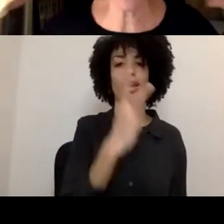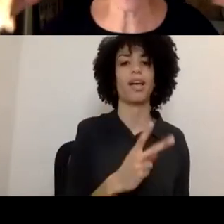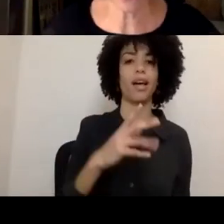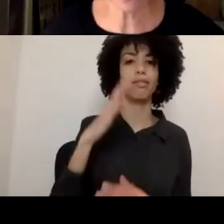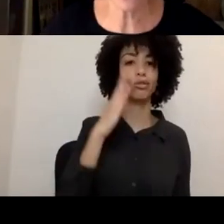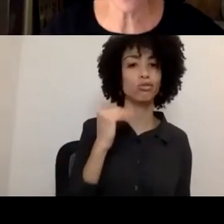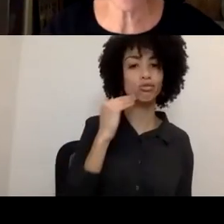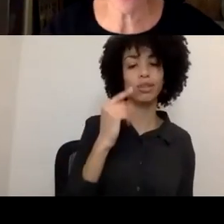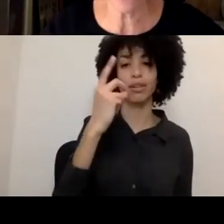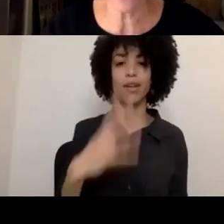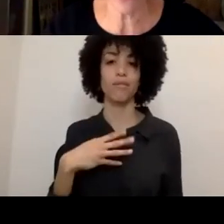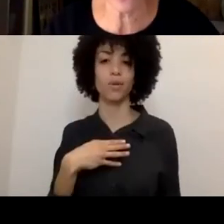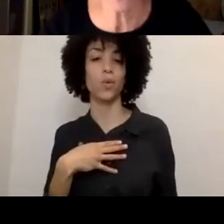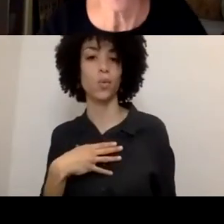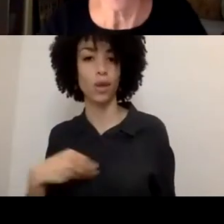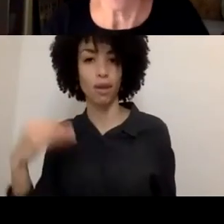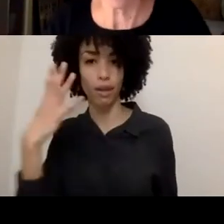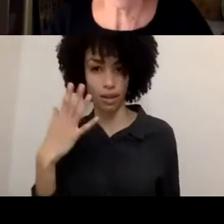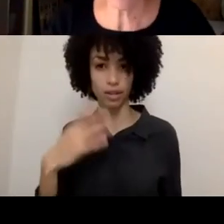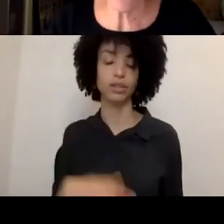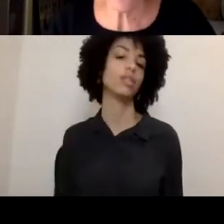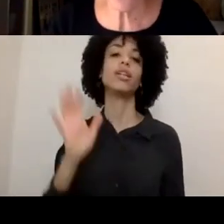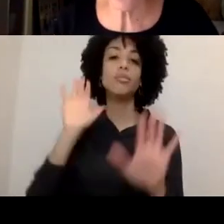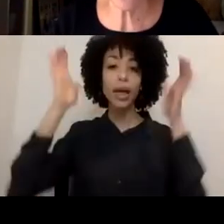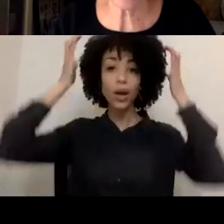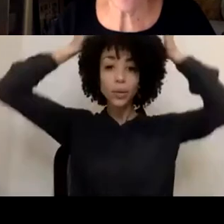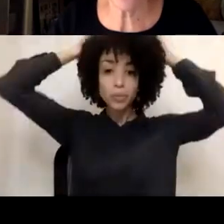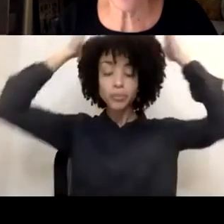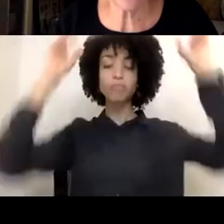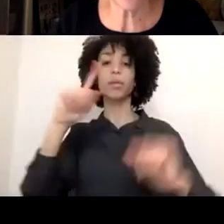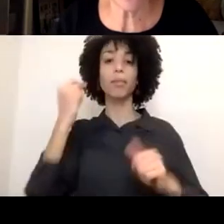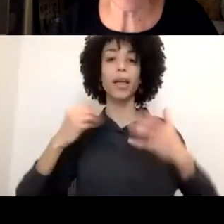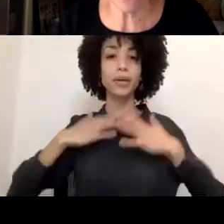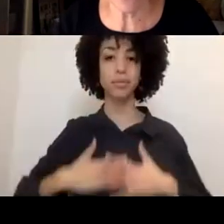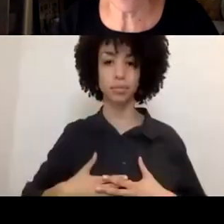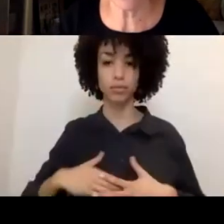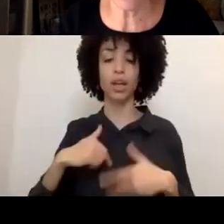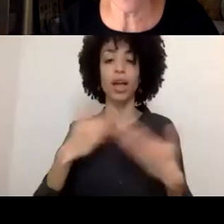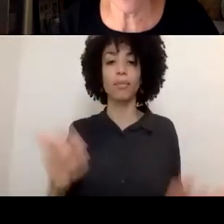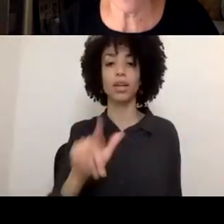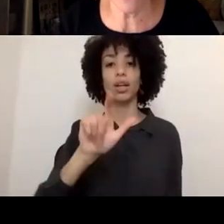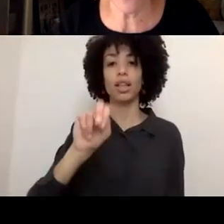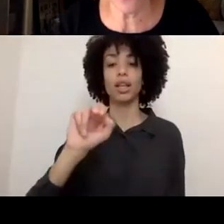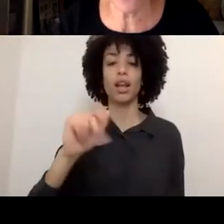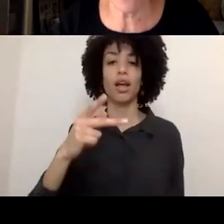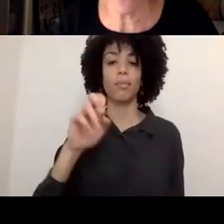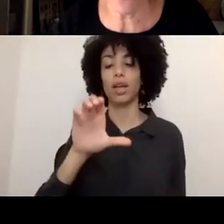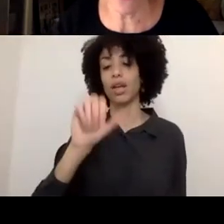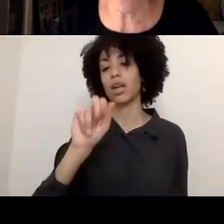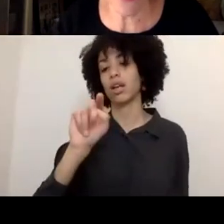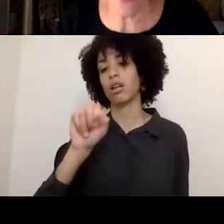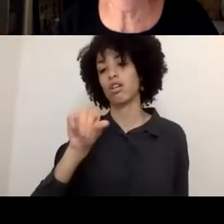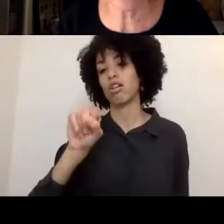pulled up, wearing a black sweater. I am speaking to you from unceded Lenape and Canarsie lands on the Lower East Side